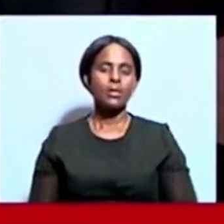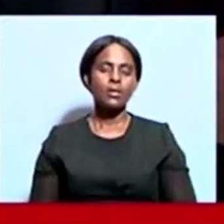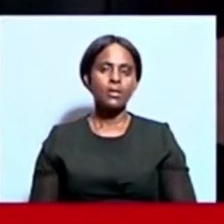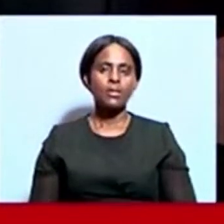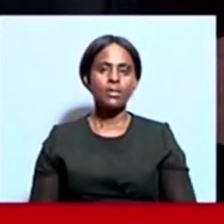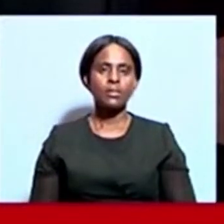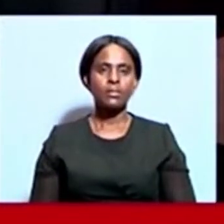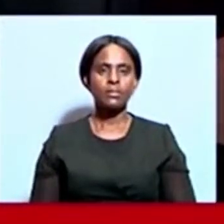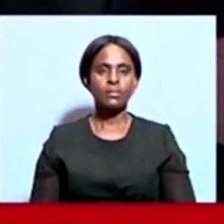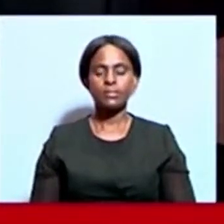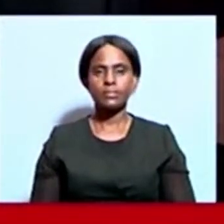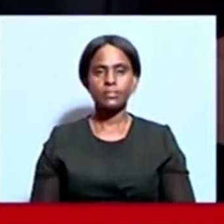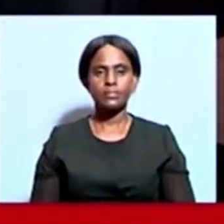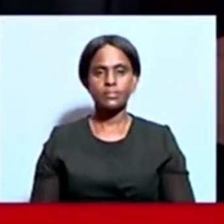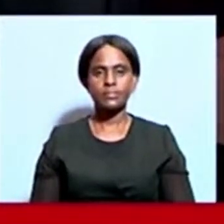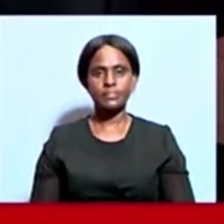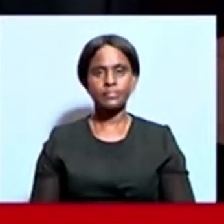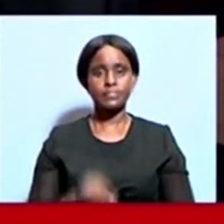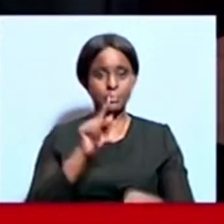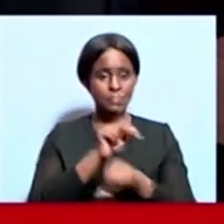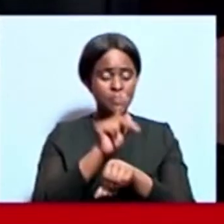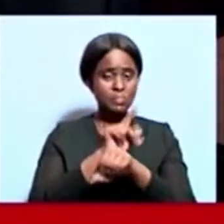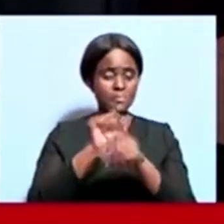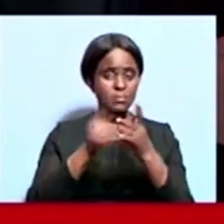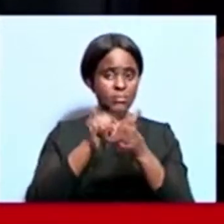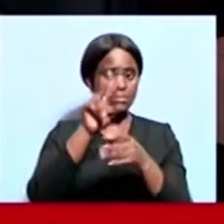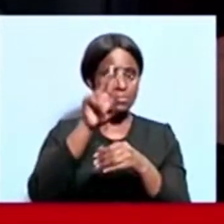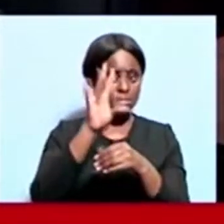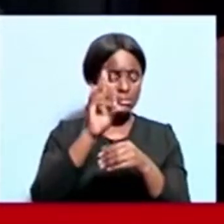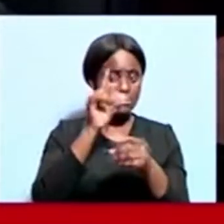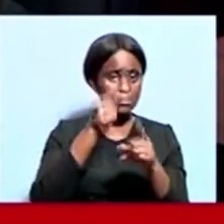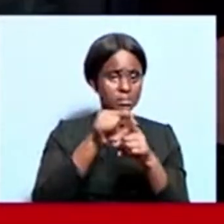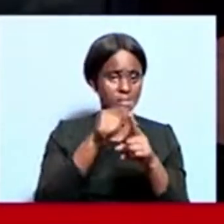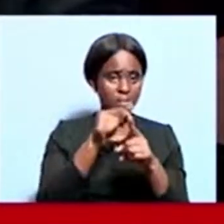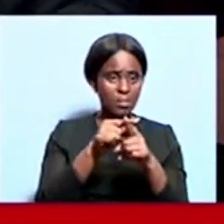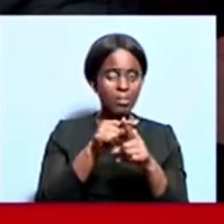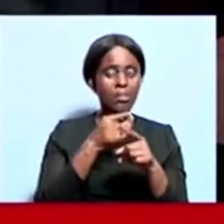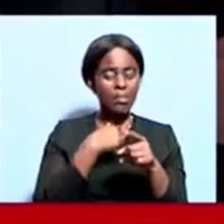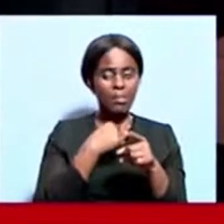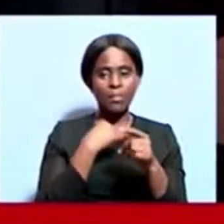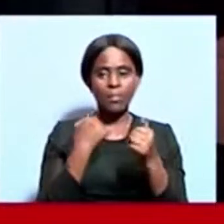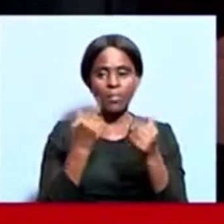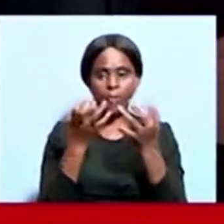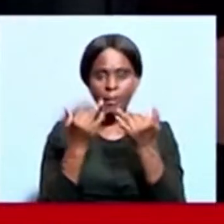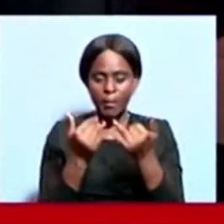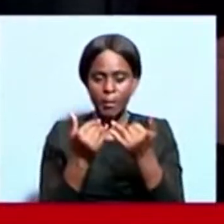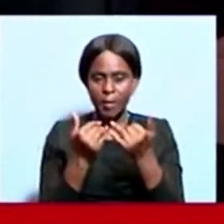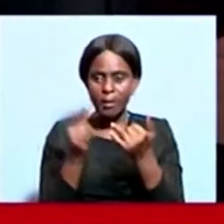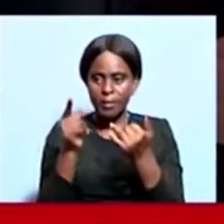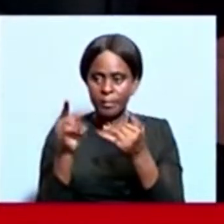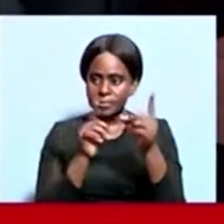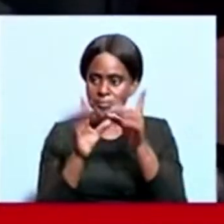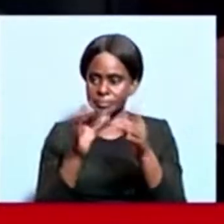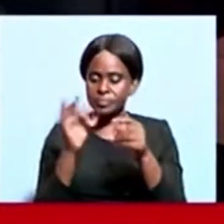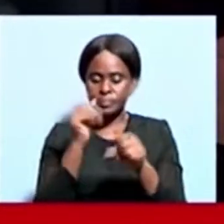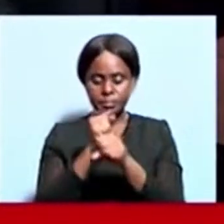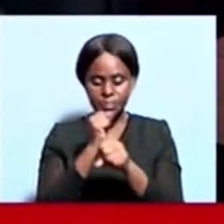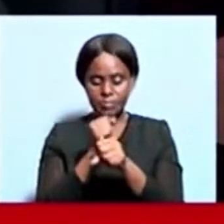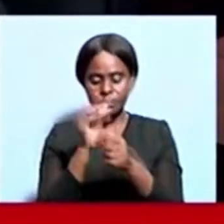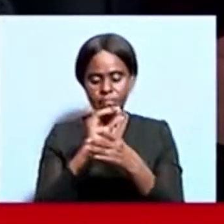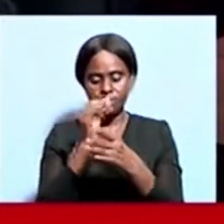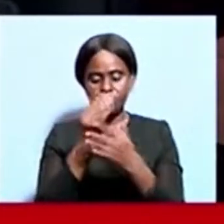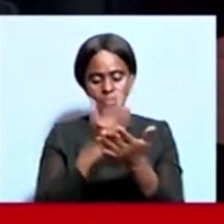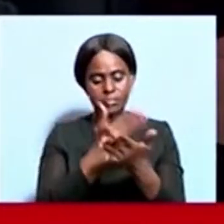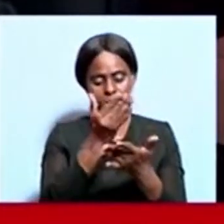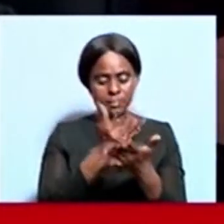It was the project started on 27th December. I would like the Director of Works or the